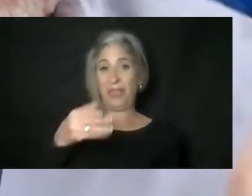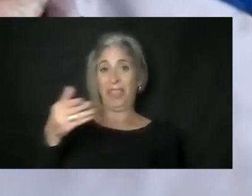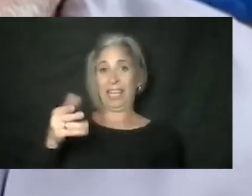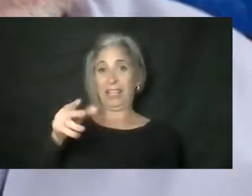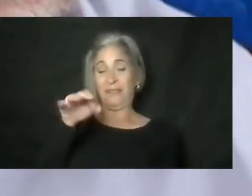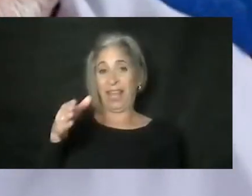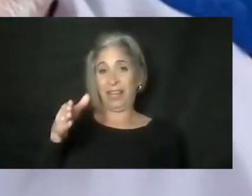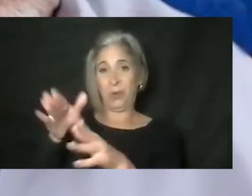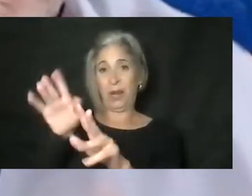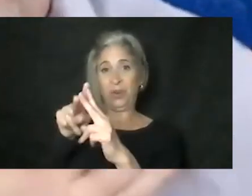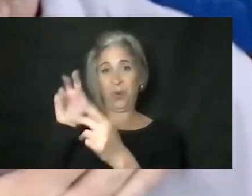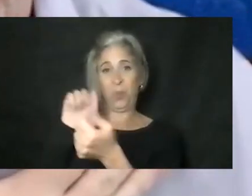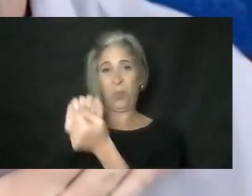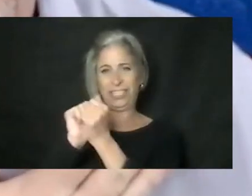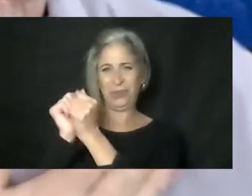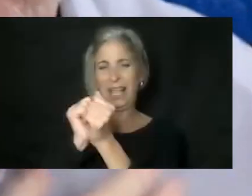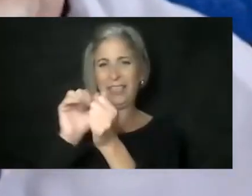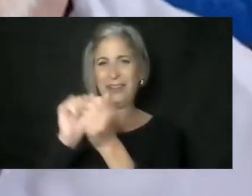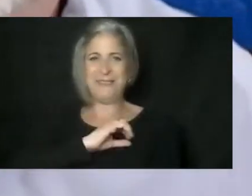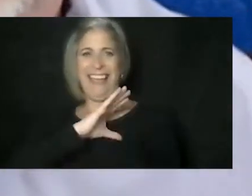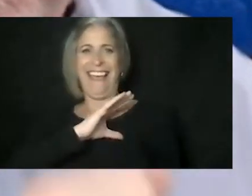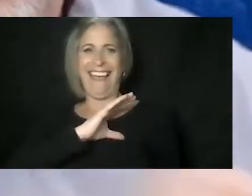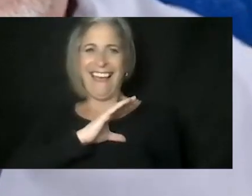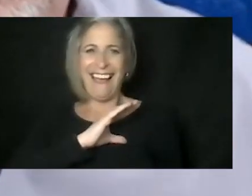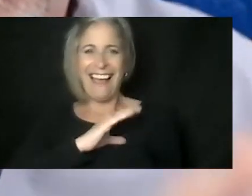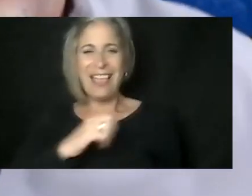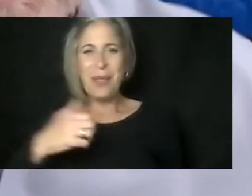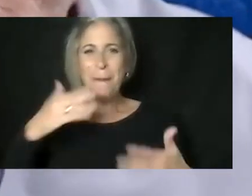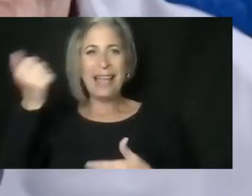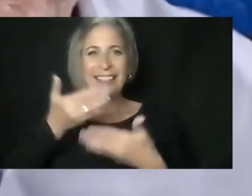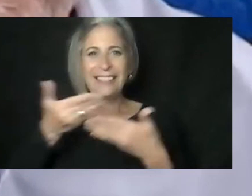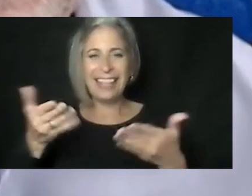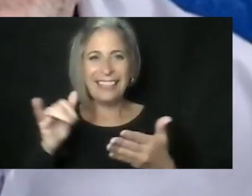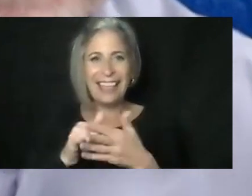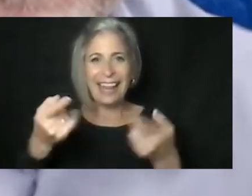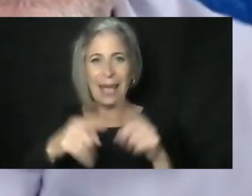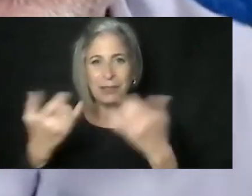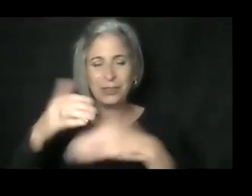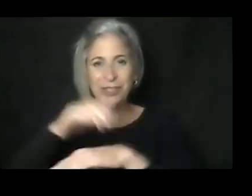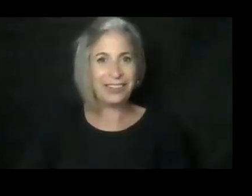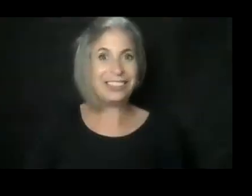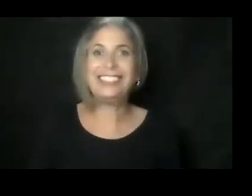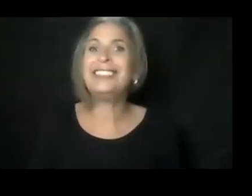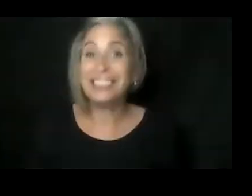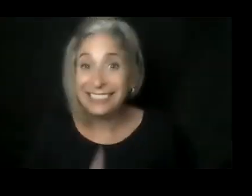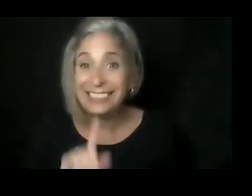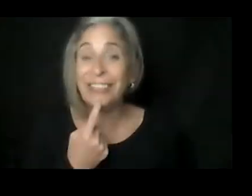of working with each other. Like, that would make me so happy, and that would be like the best thing that came out of tonight. Seriously.